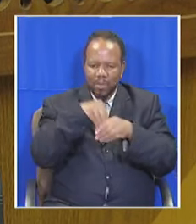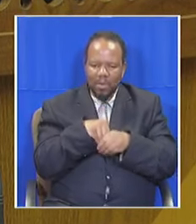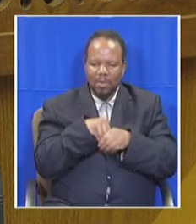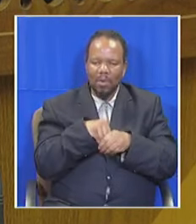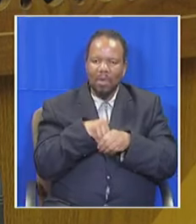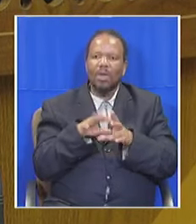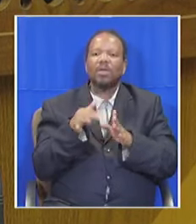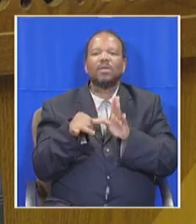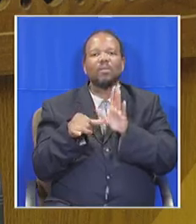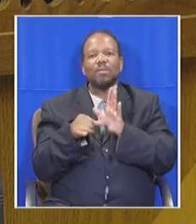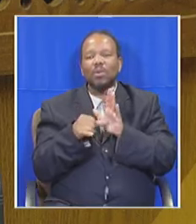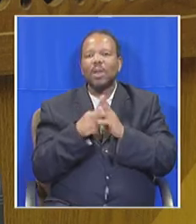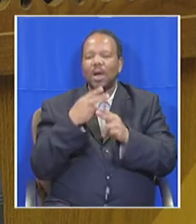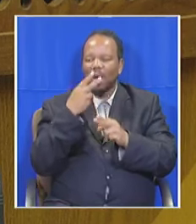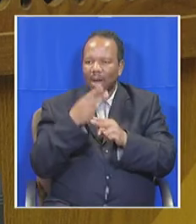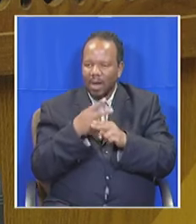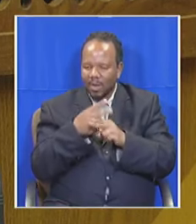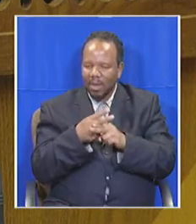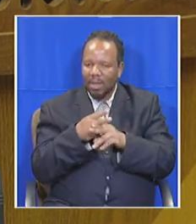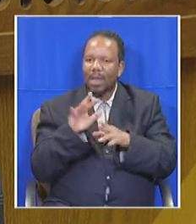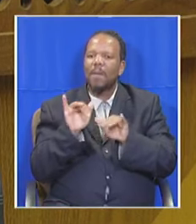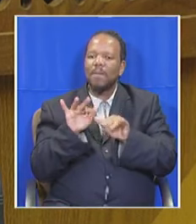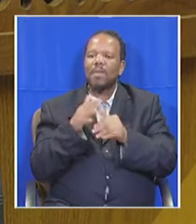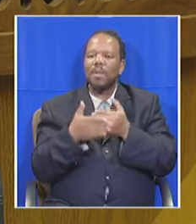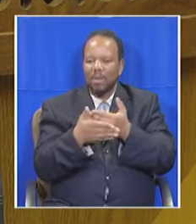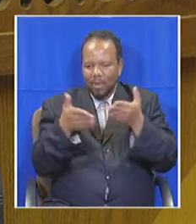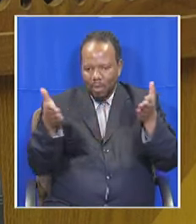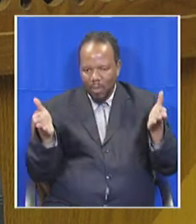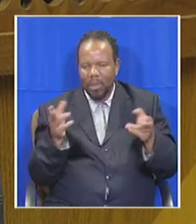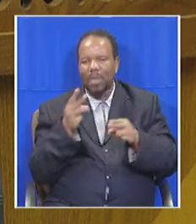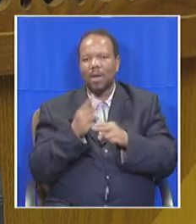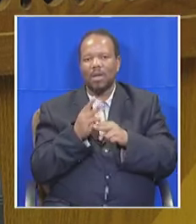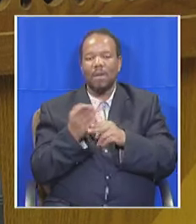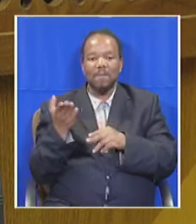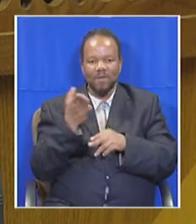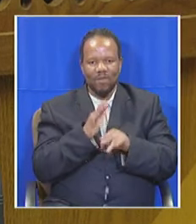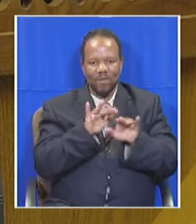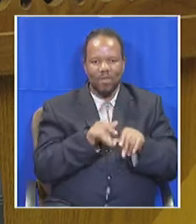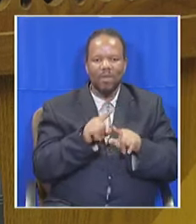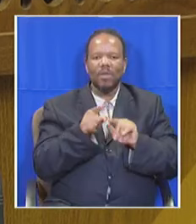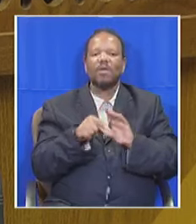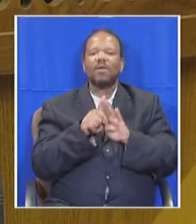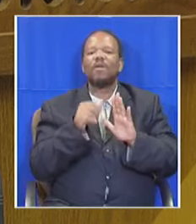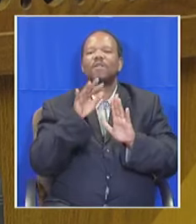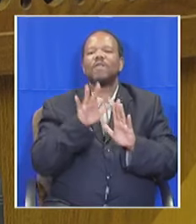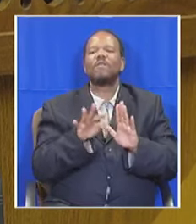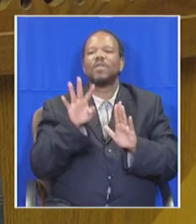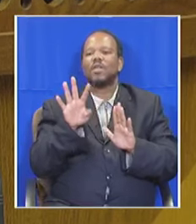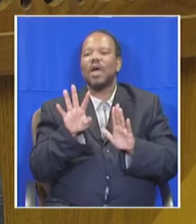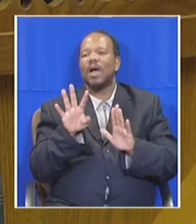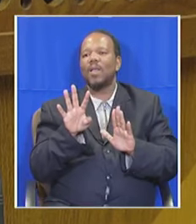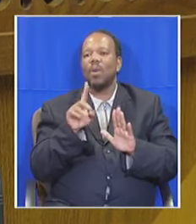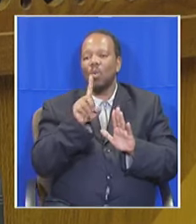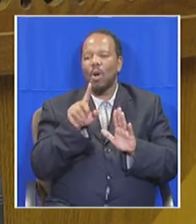participation process be reopened before this bill is tabled in the House. This is in line with Section 59(1)(a) of the Constitution,